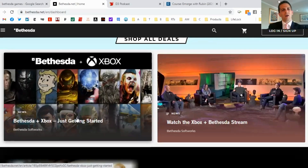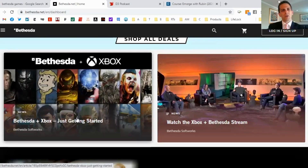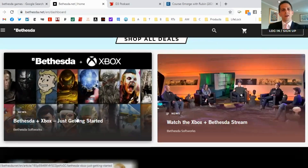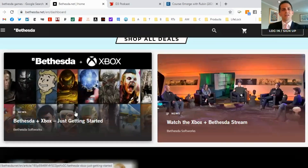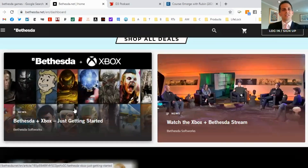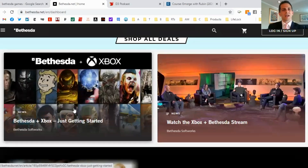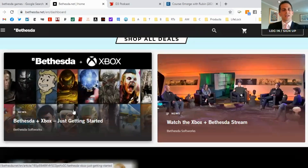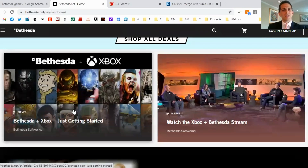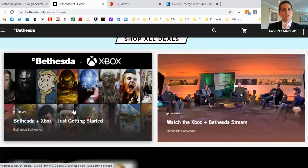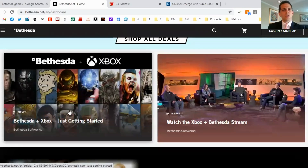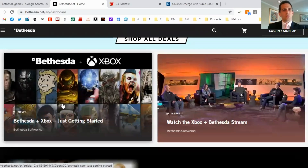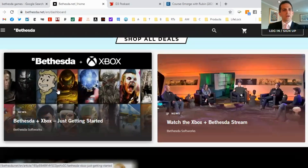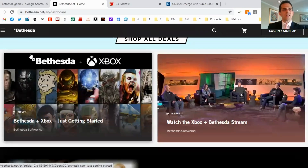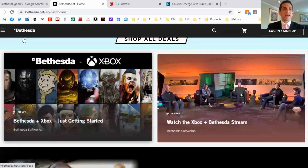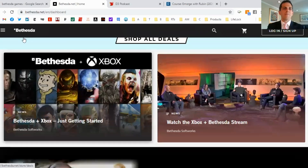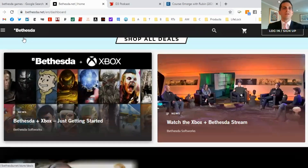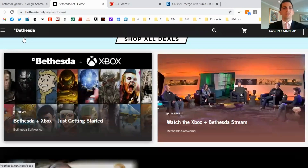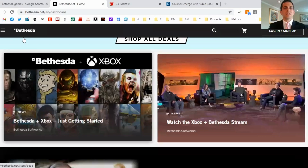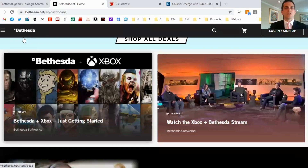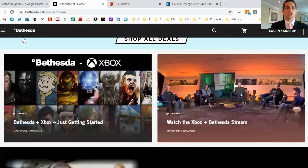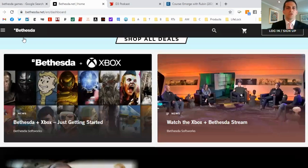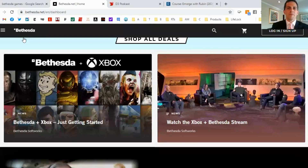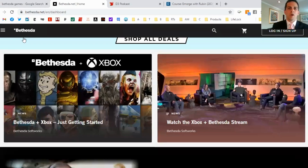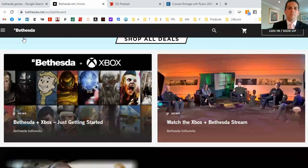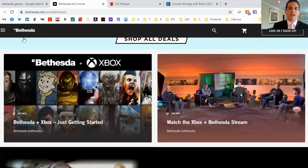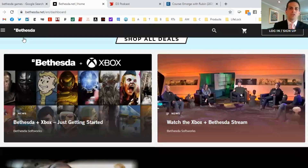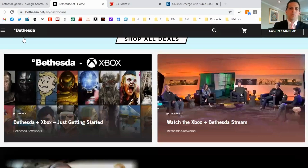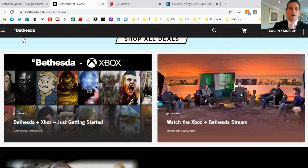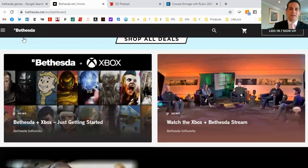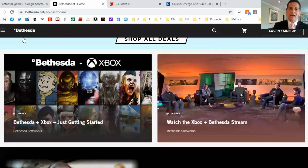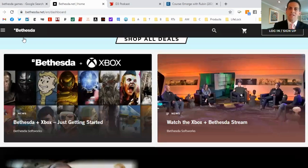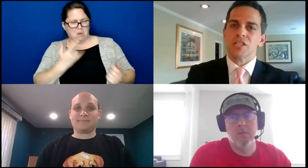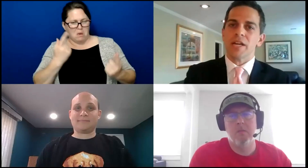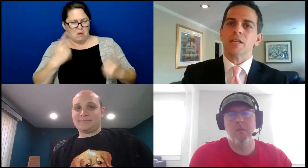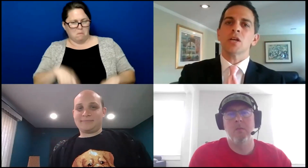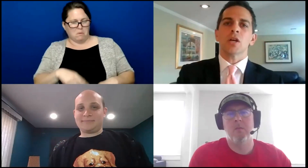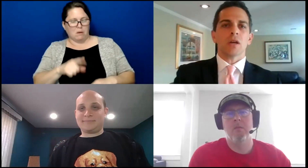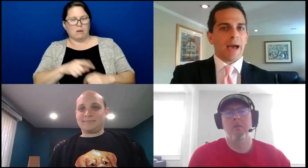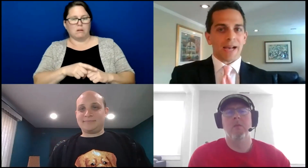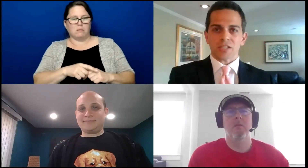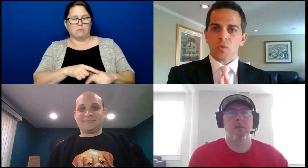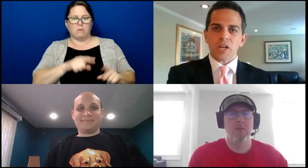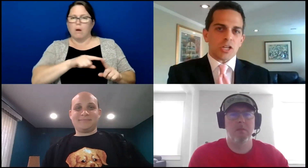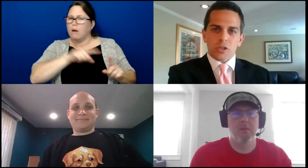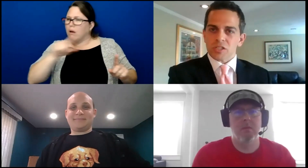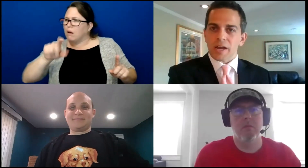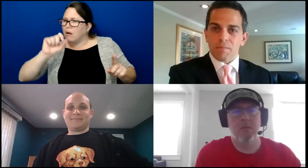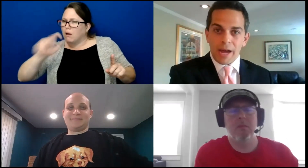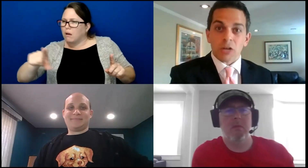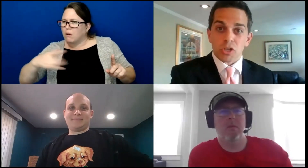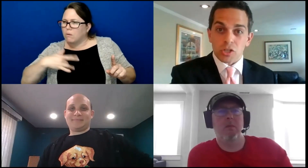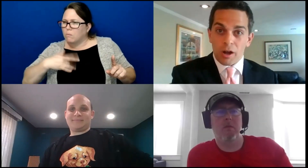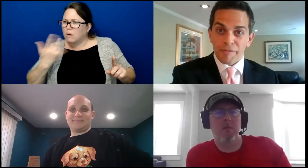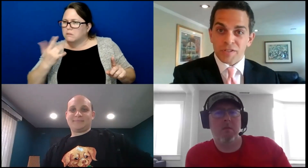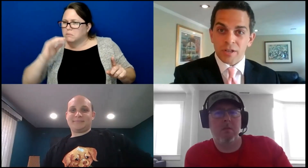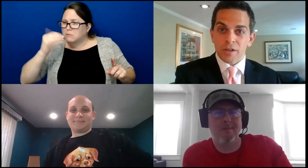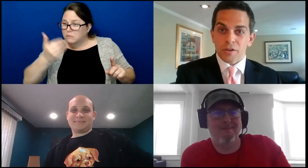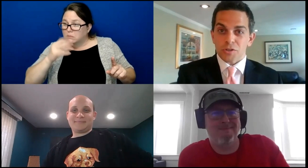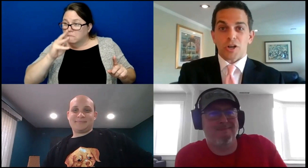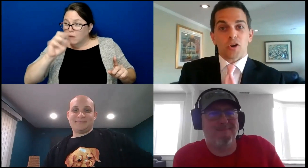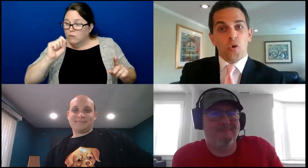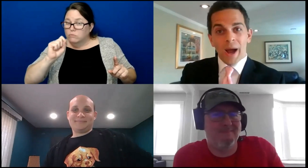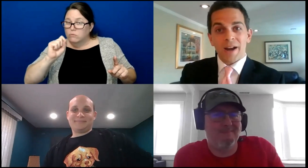like, hold on a second. What is happening here? So let me go back to our guests and ask the question. It looks like